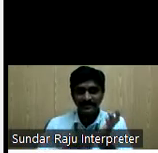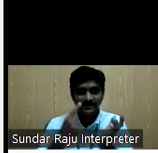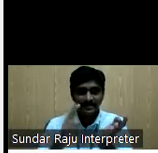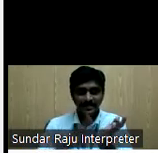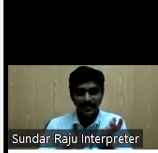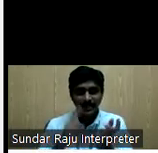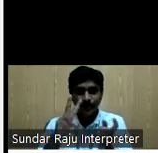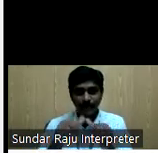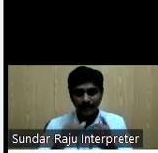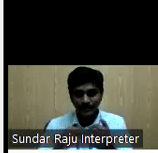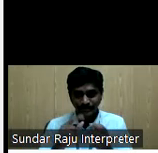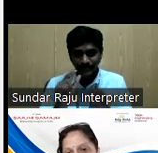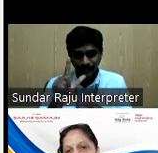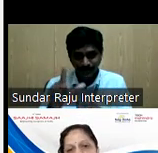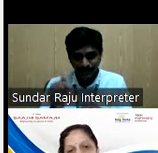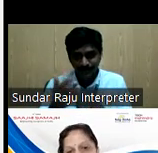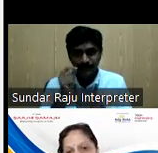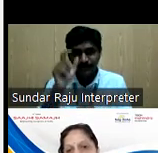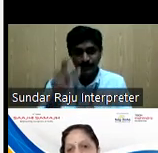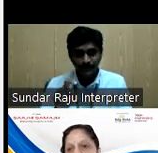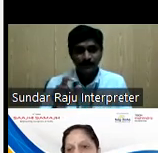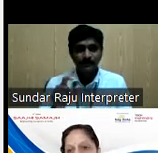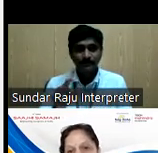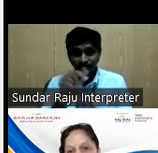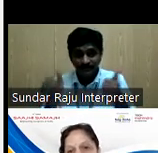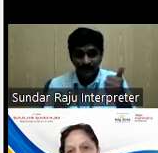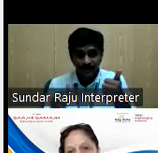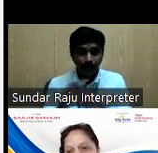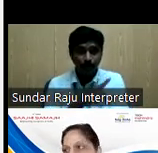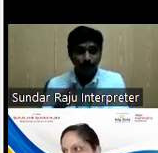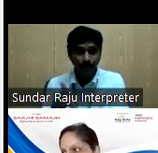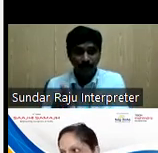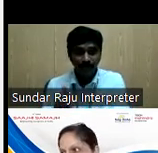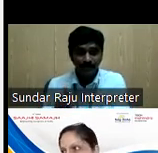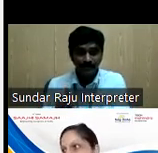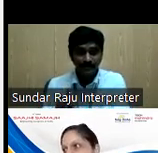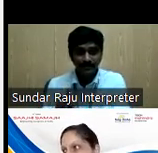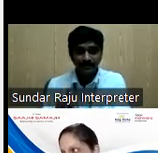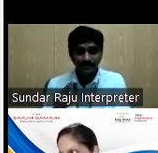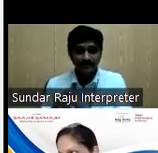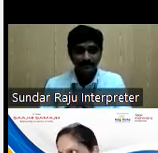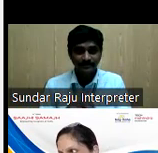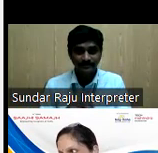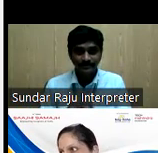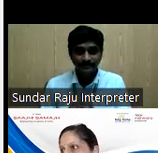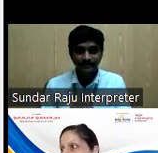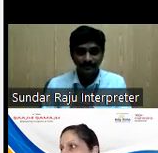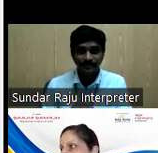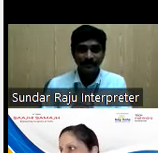the assistant professor and HOD for Department of Adult Independent Living at